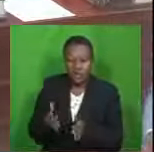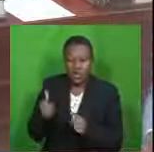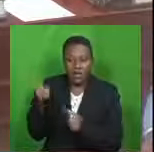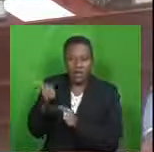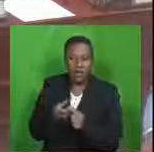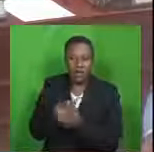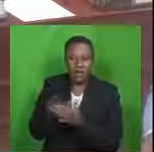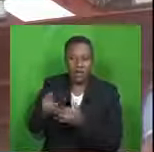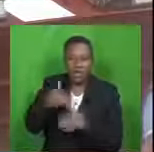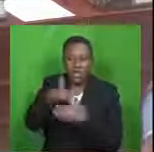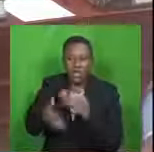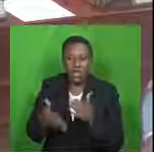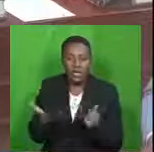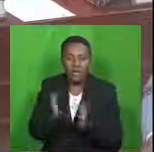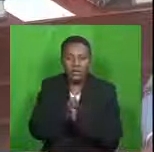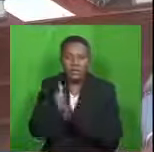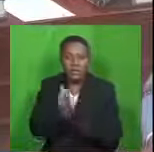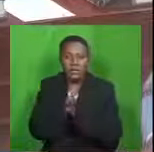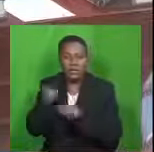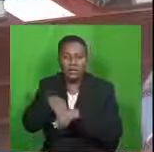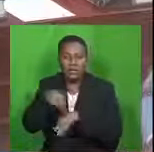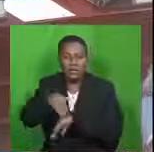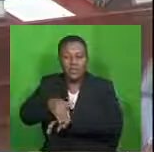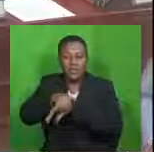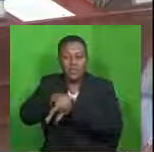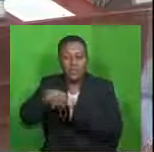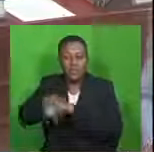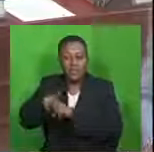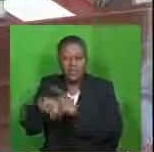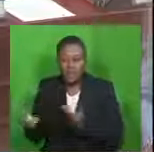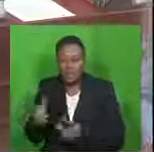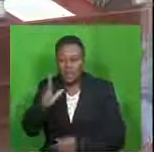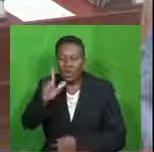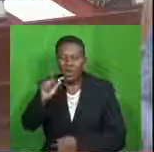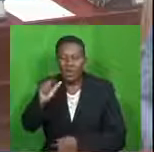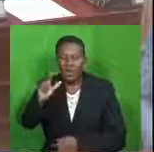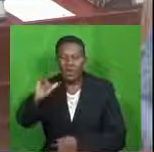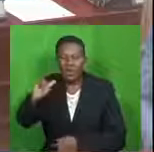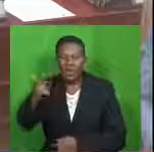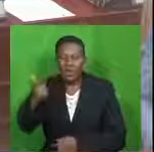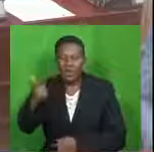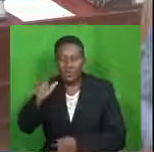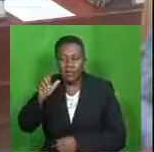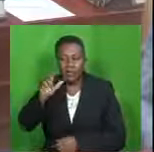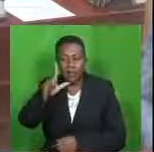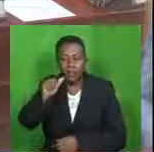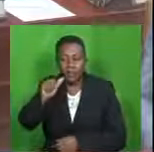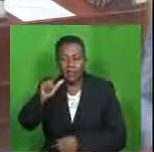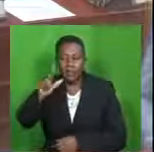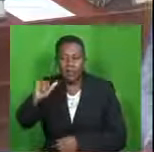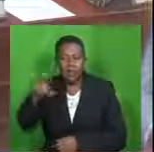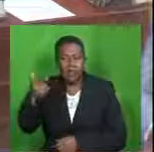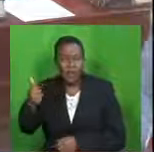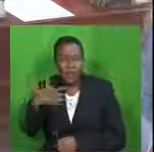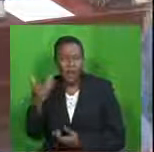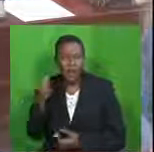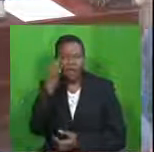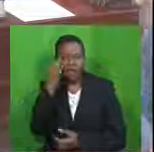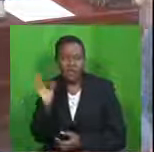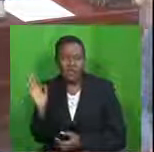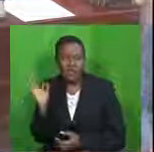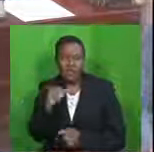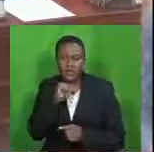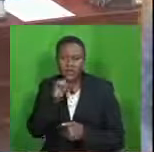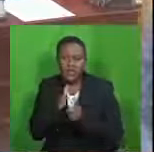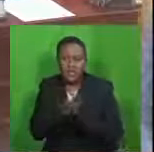English Premier and then La Liga? And probably what goes on in France, but not interested in what